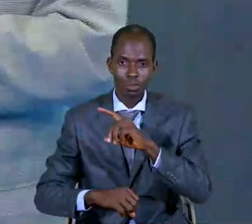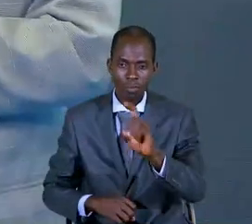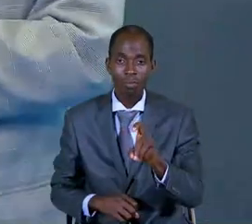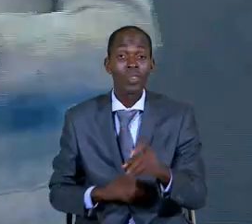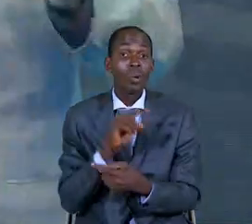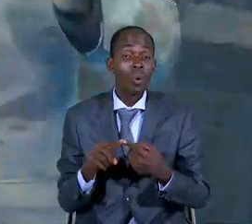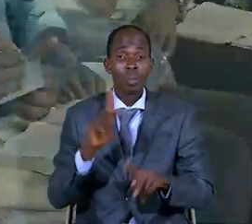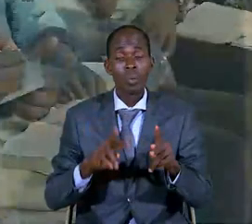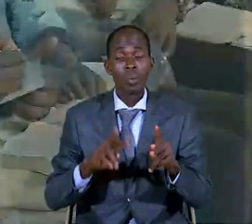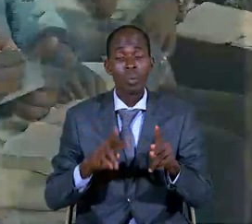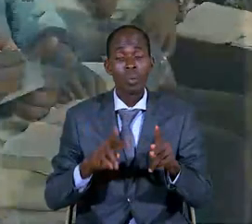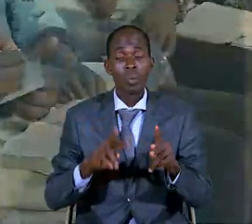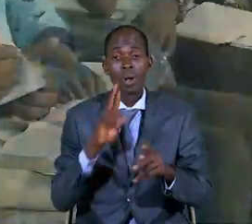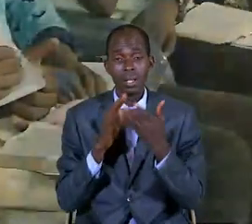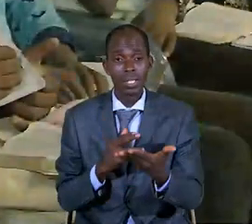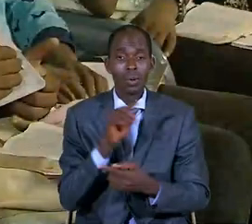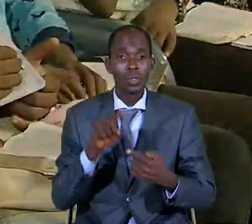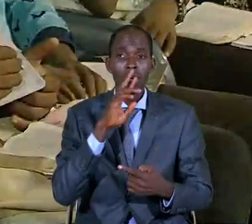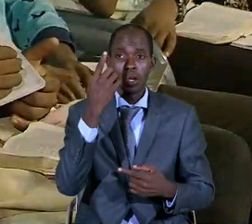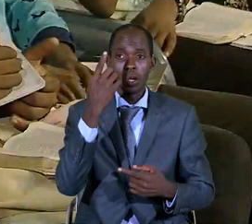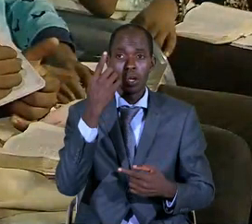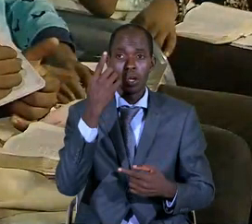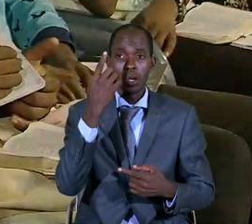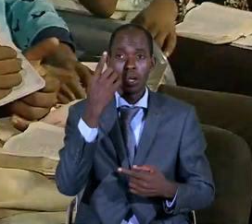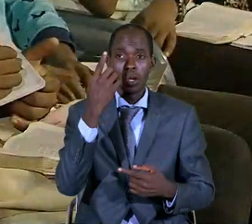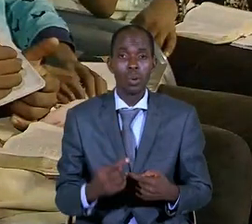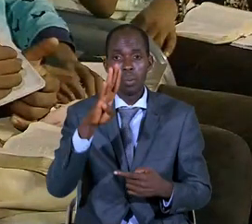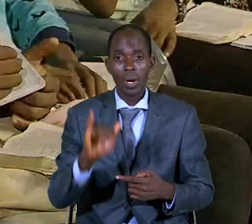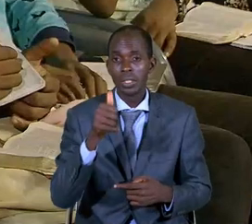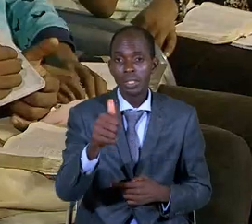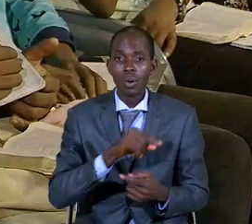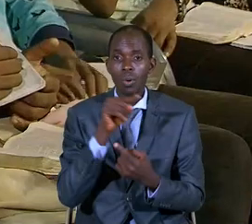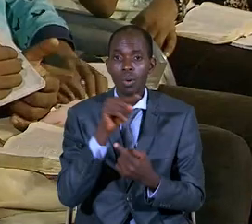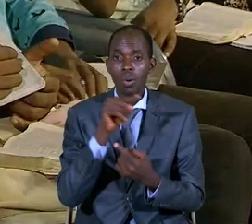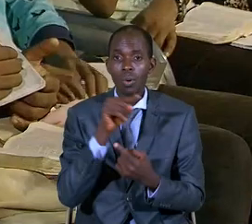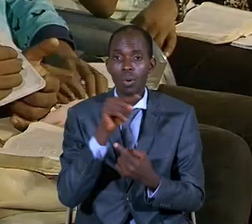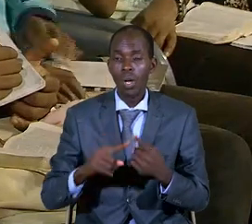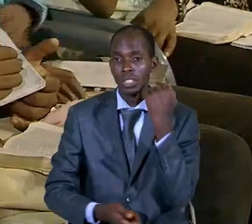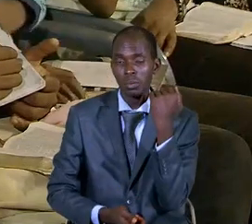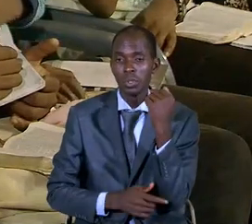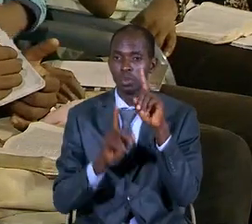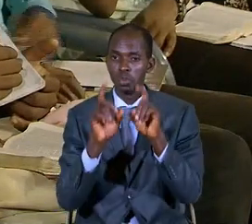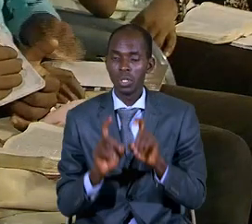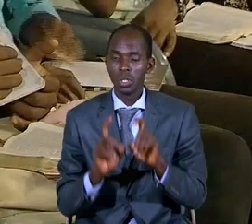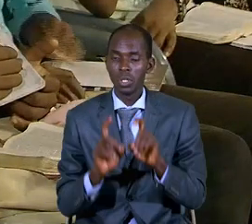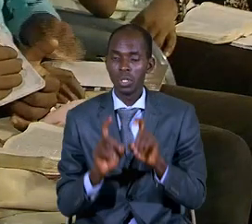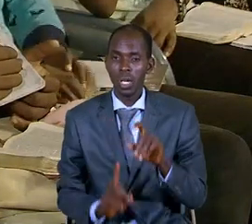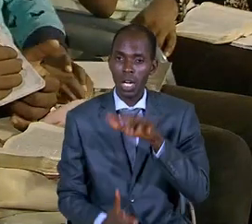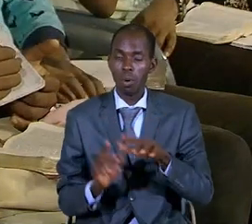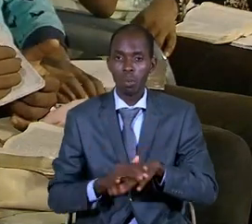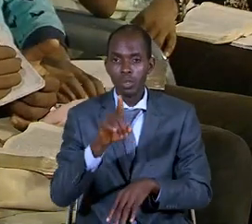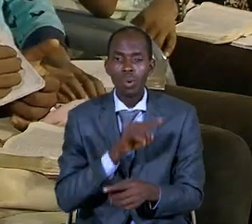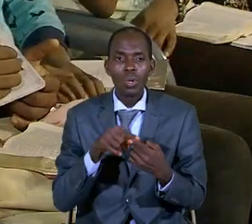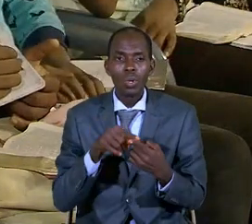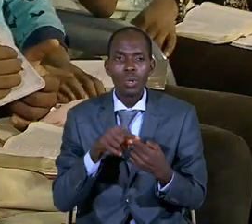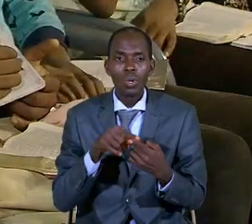are there, when you were all alone by yourself, when temptation, trial came upon you, when you ought